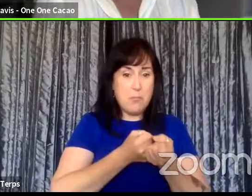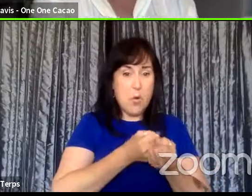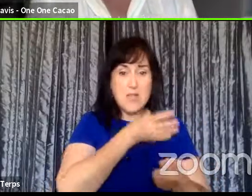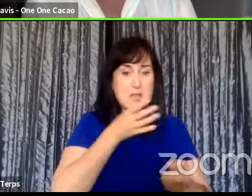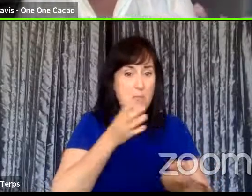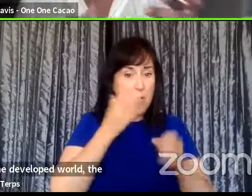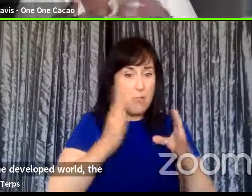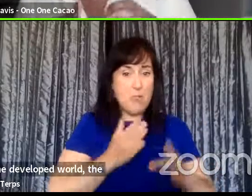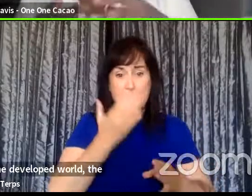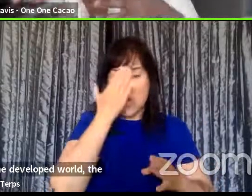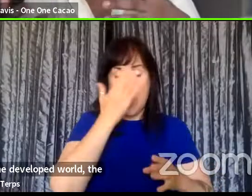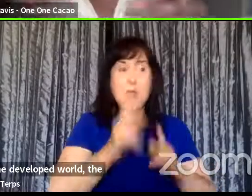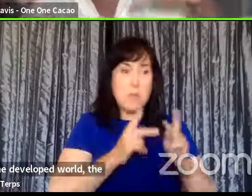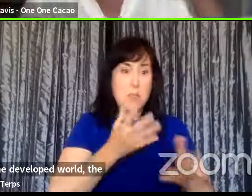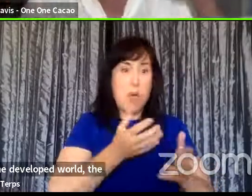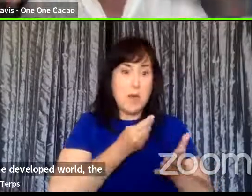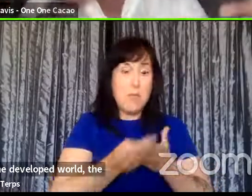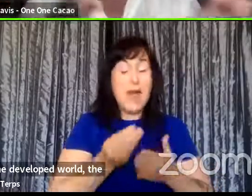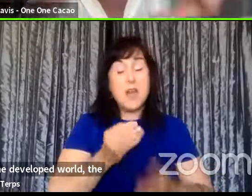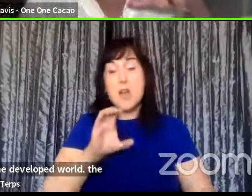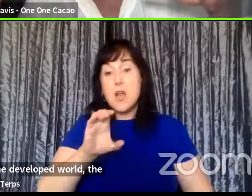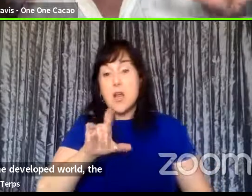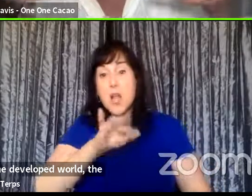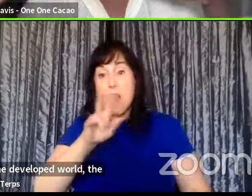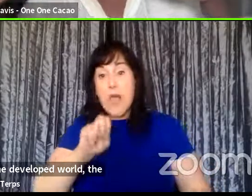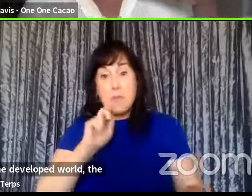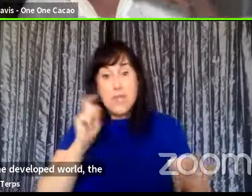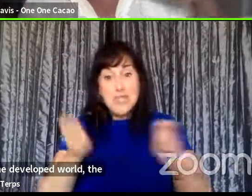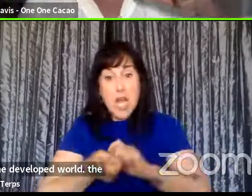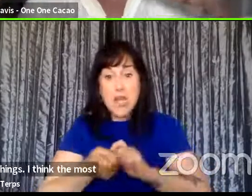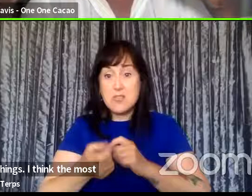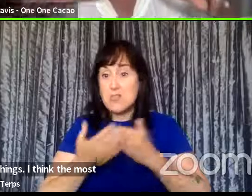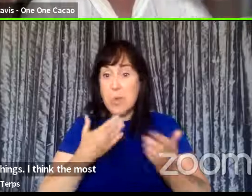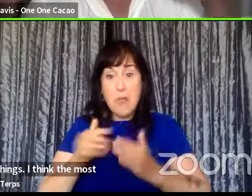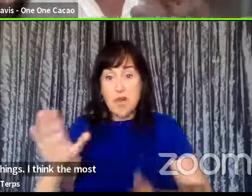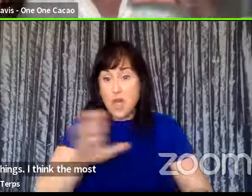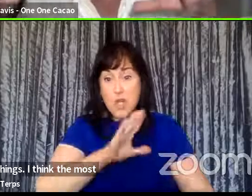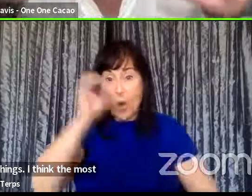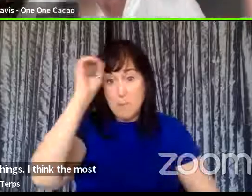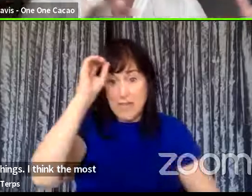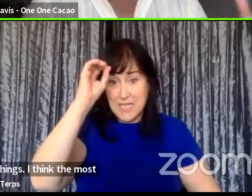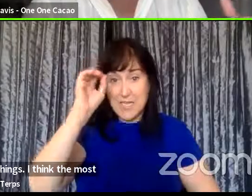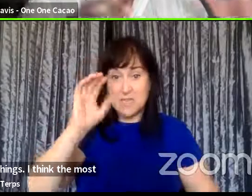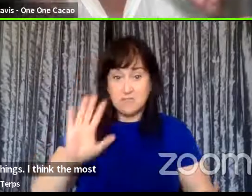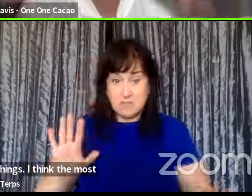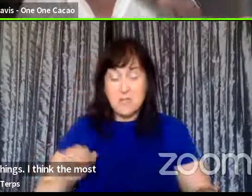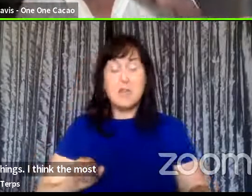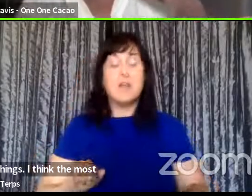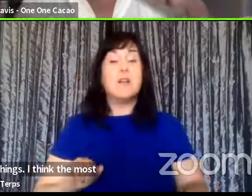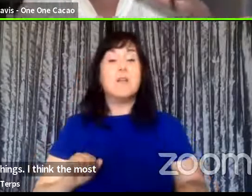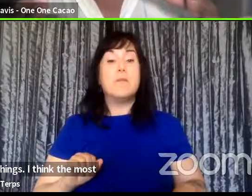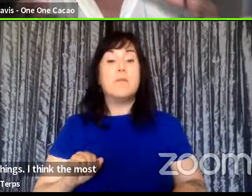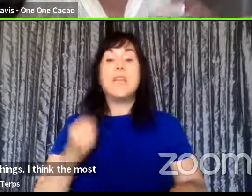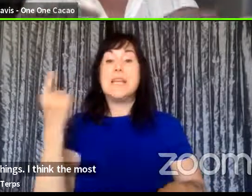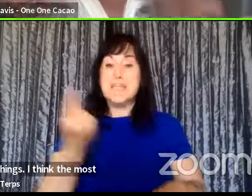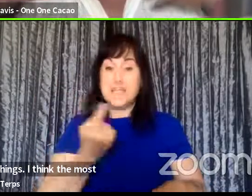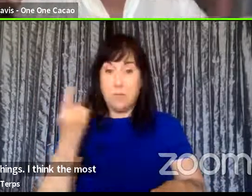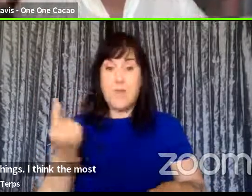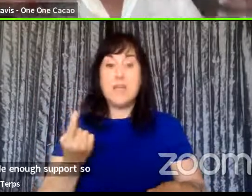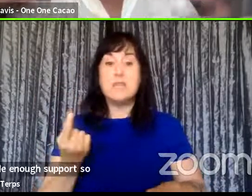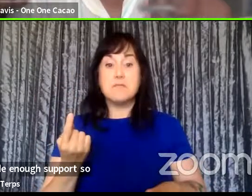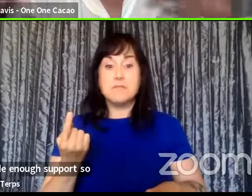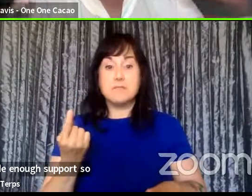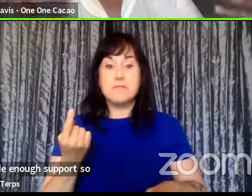want to buy it. You know, climate change, no matter what you may think or think about it or not think about it, is something which is